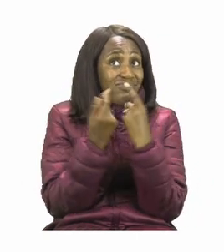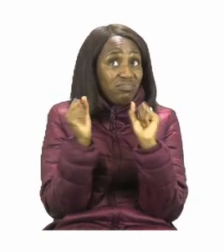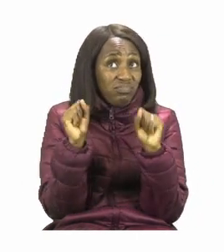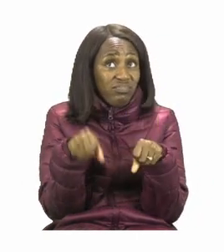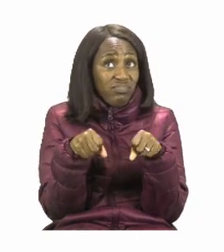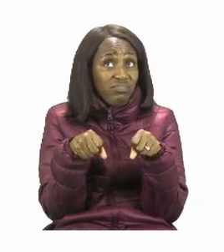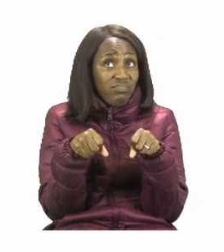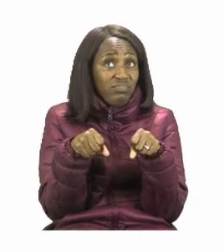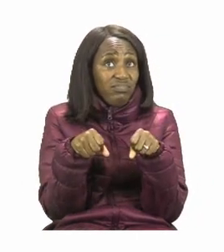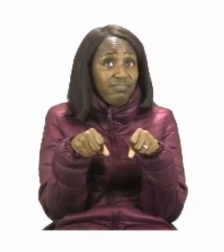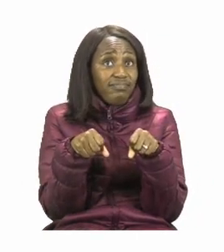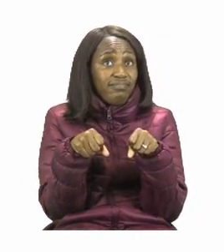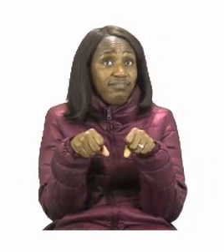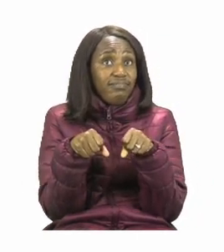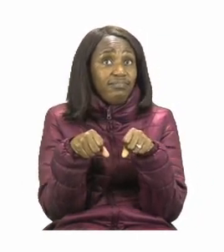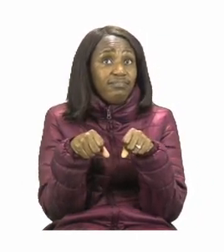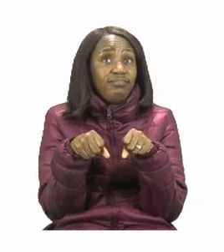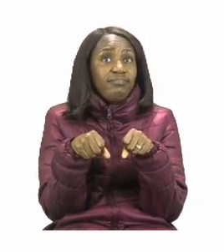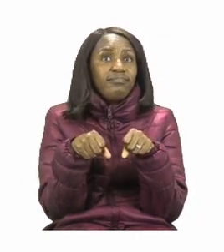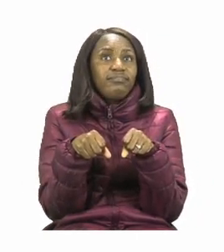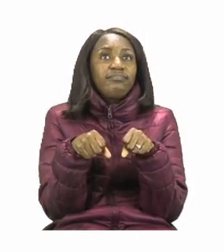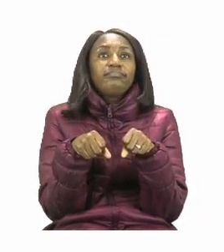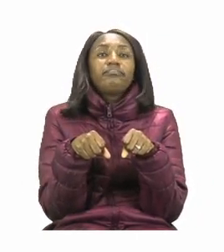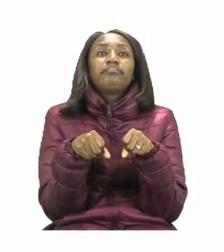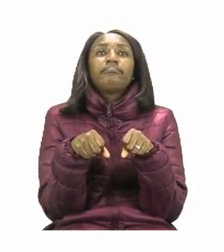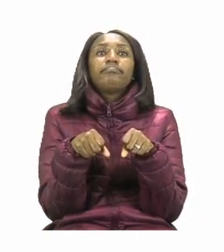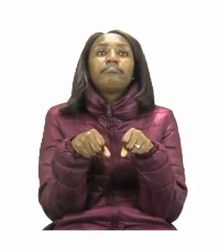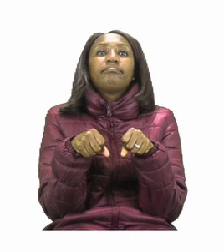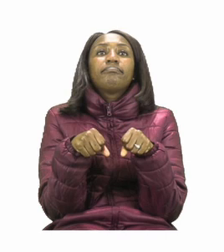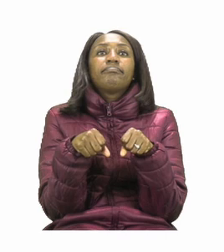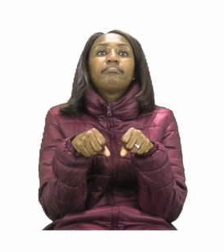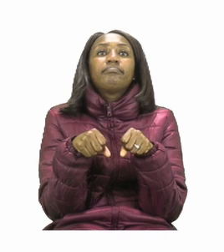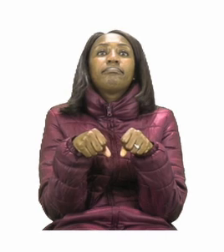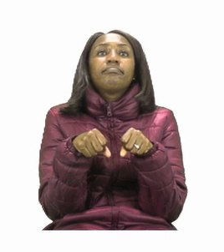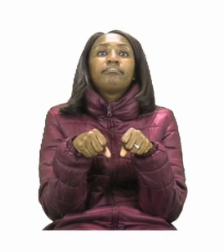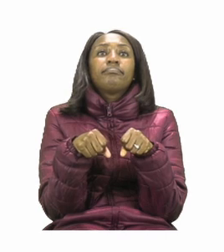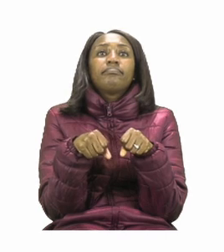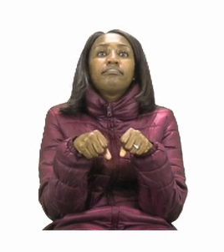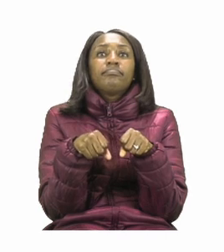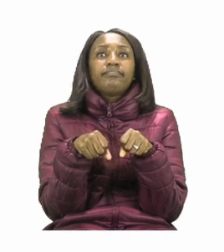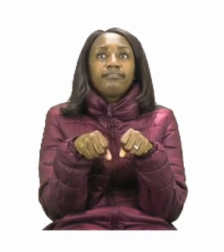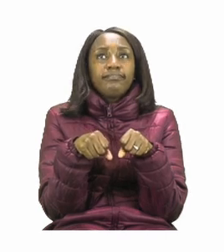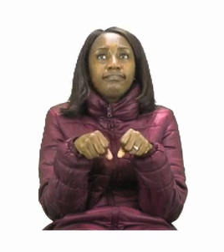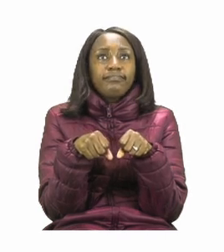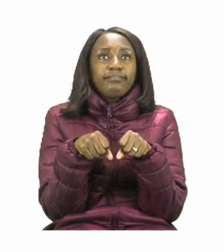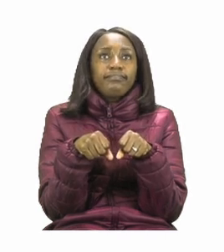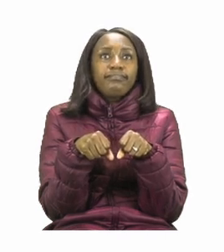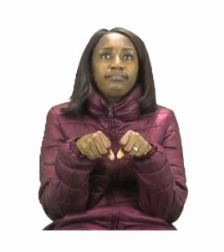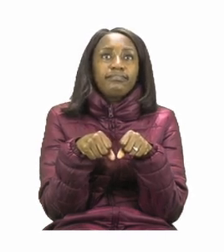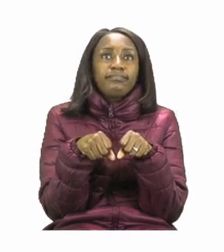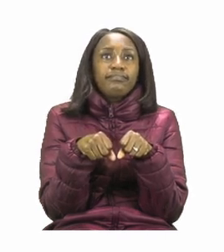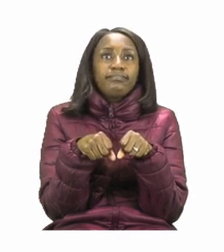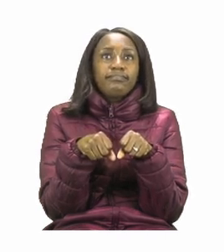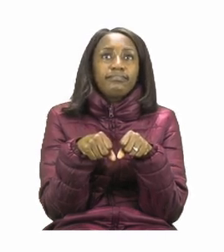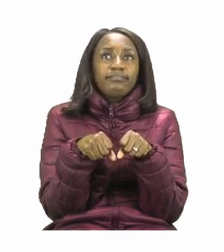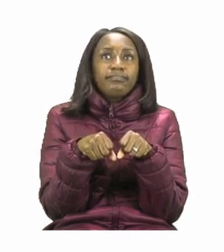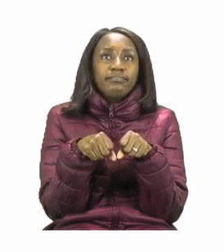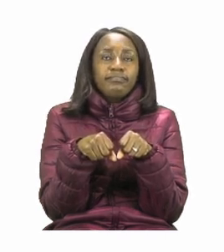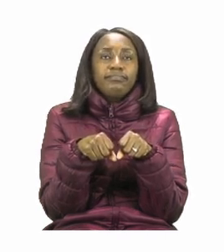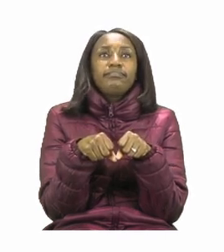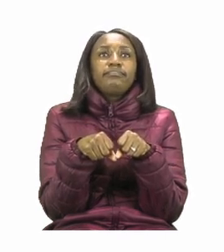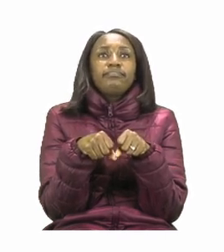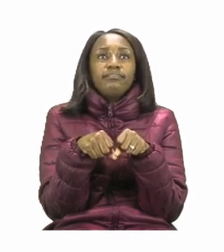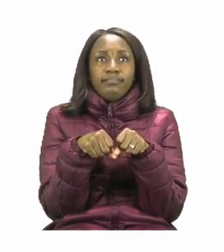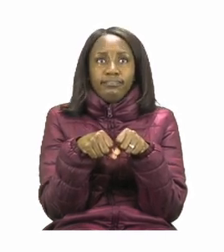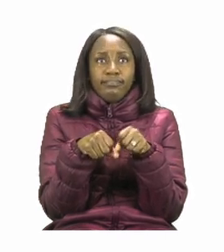Number 2 says, should we play with broken glasses? Should we